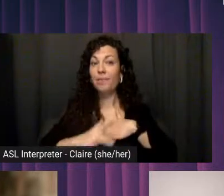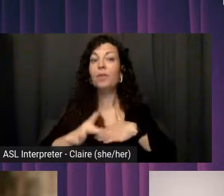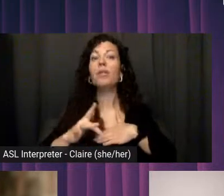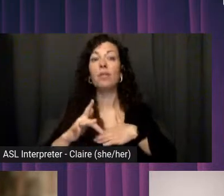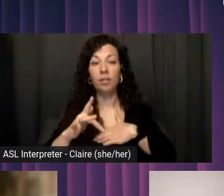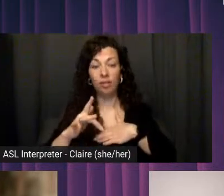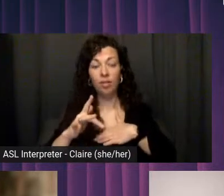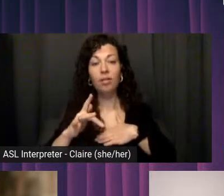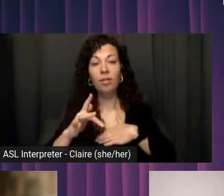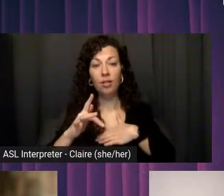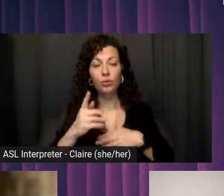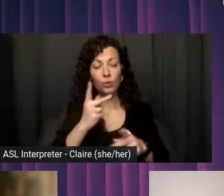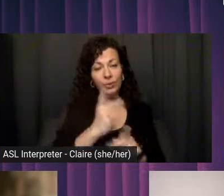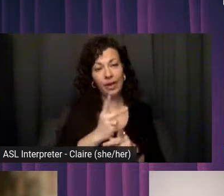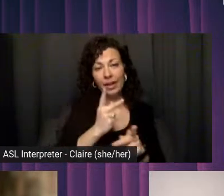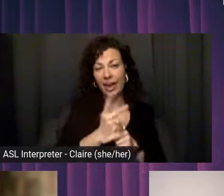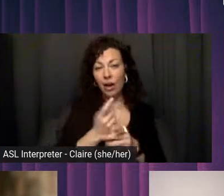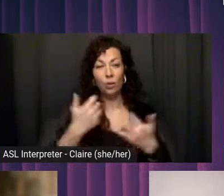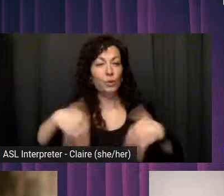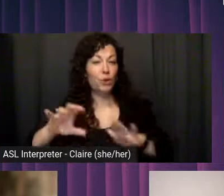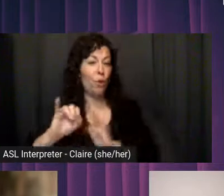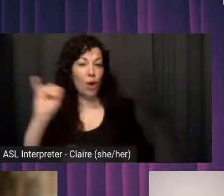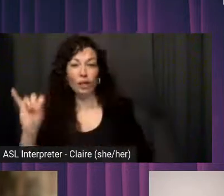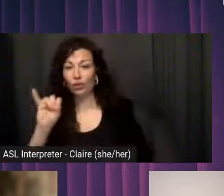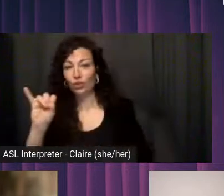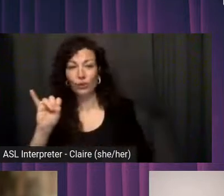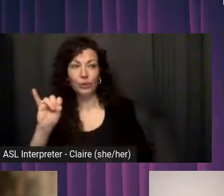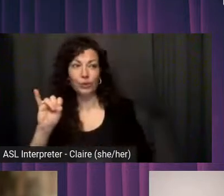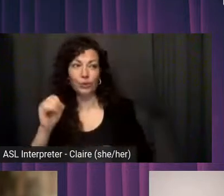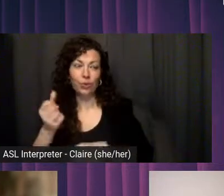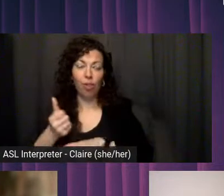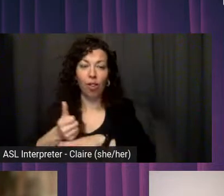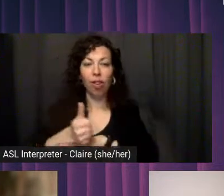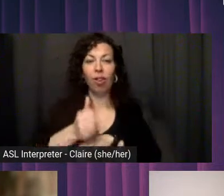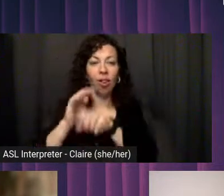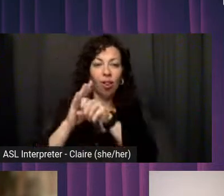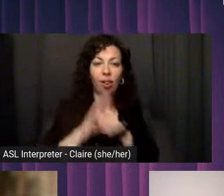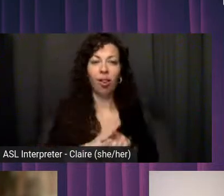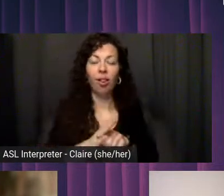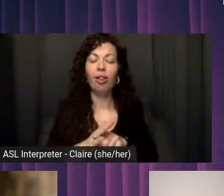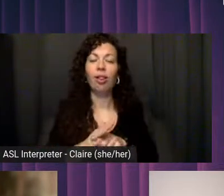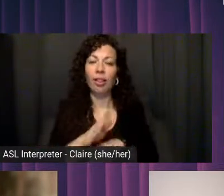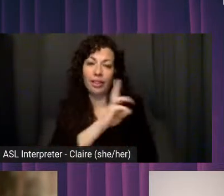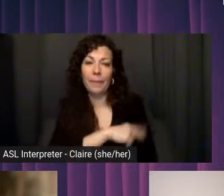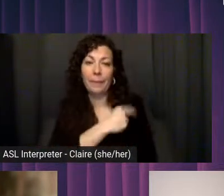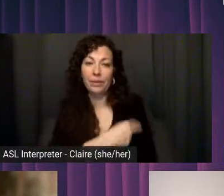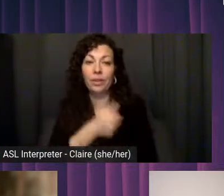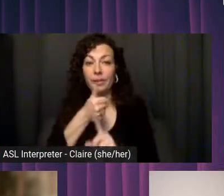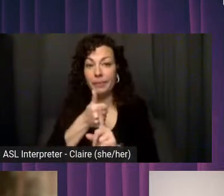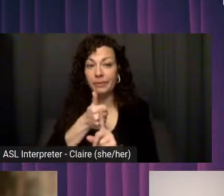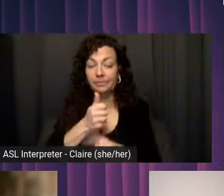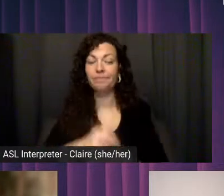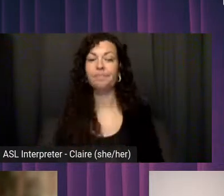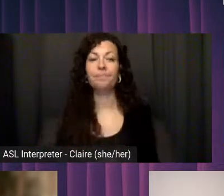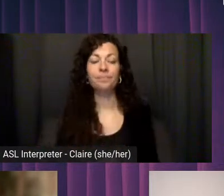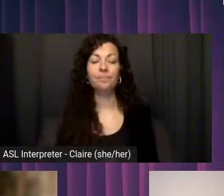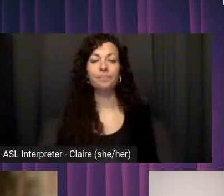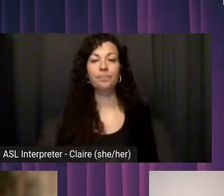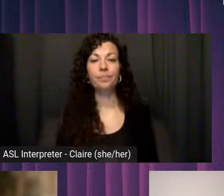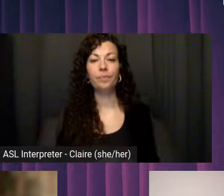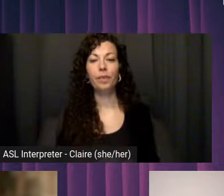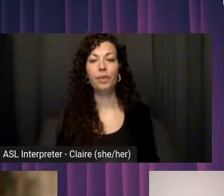because insurance denies care in that setting. It's also, you know, understanding